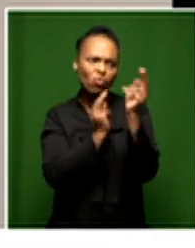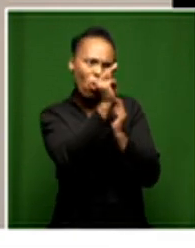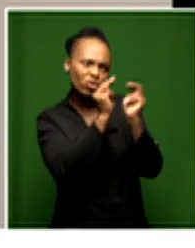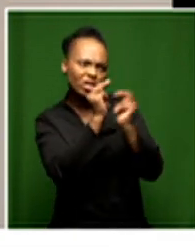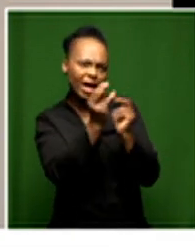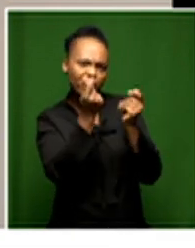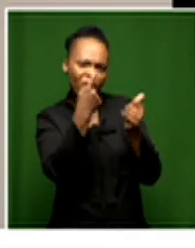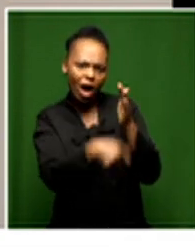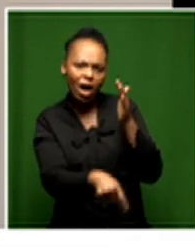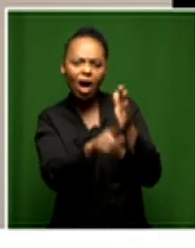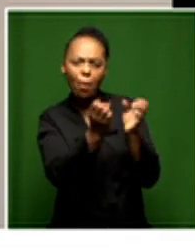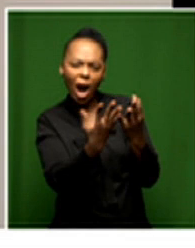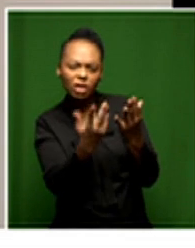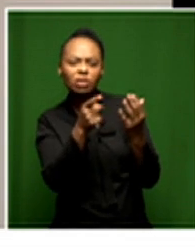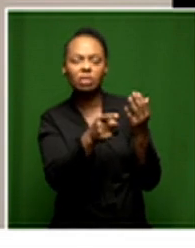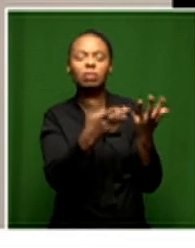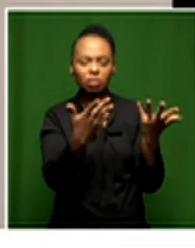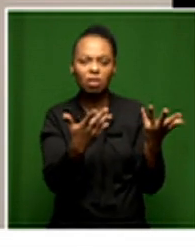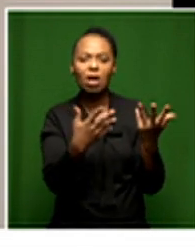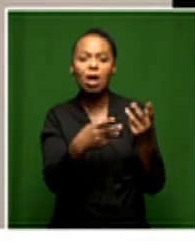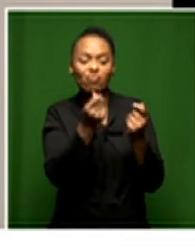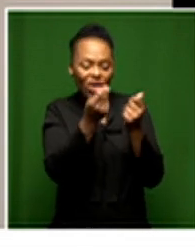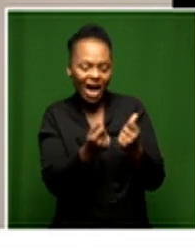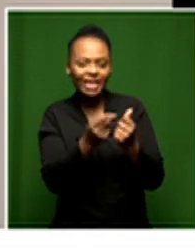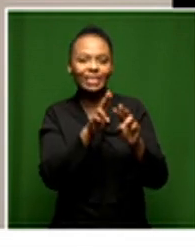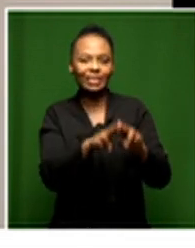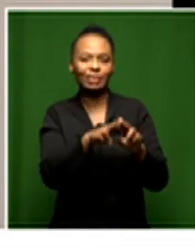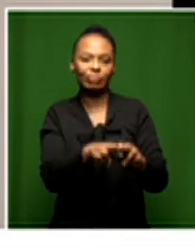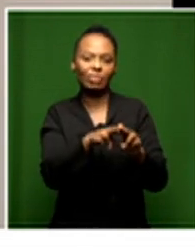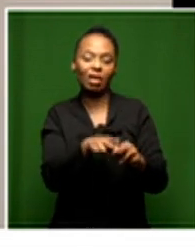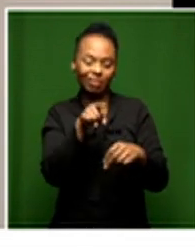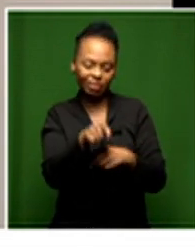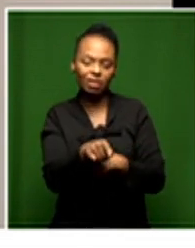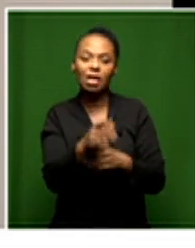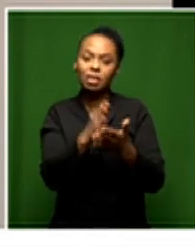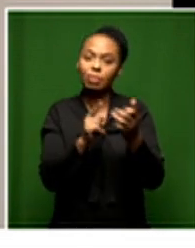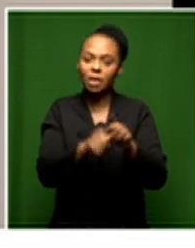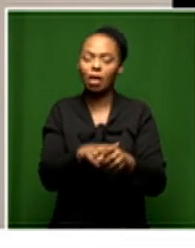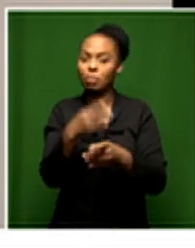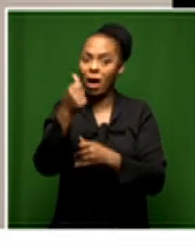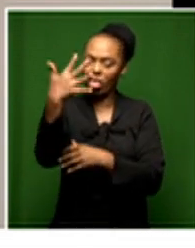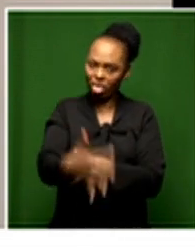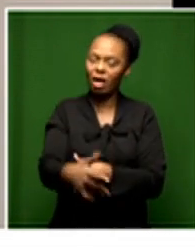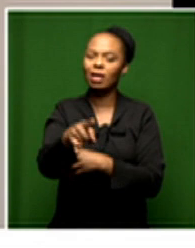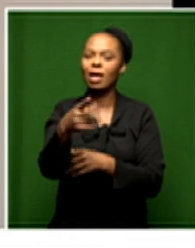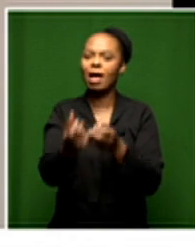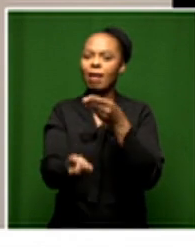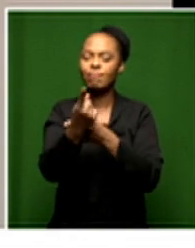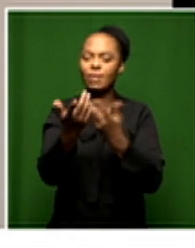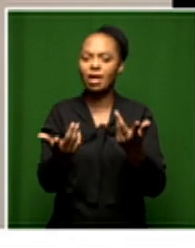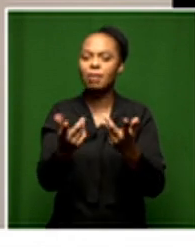basis, then the prices, of course, will be absolutely huge. So this is what we're trying